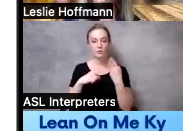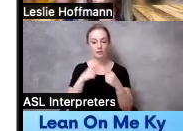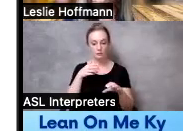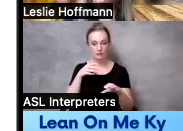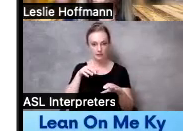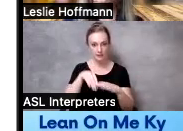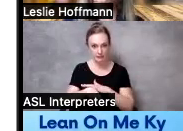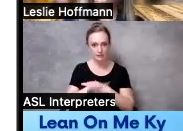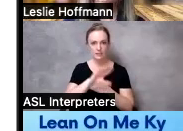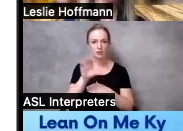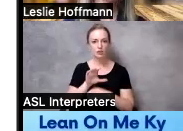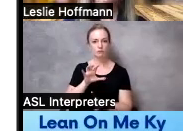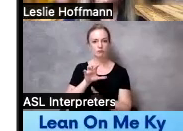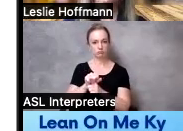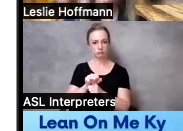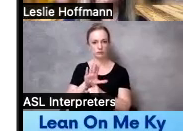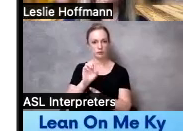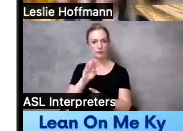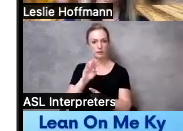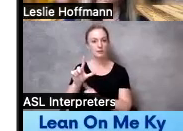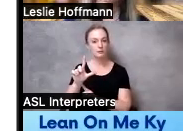entered your email address to enter.